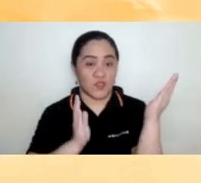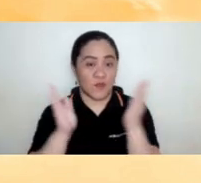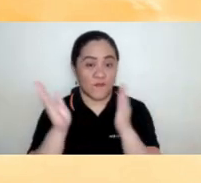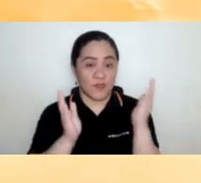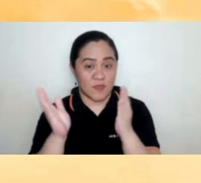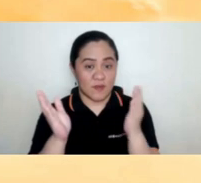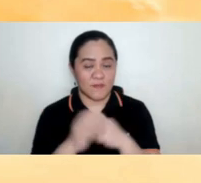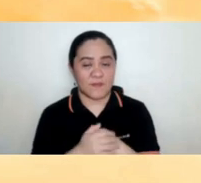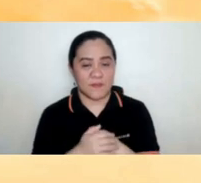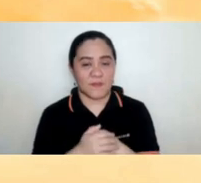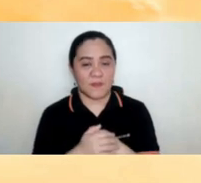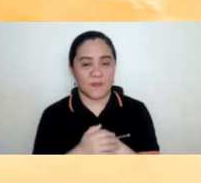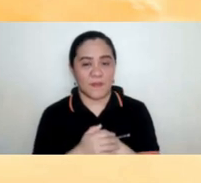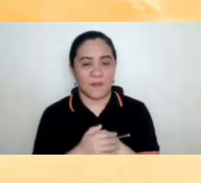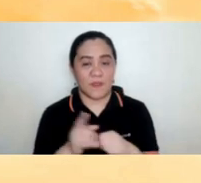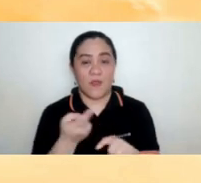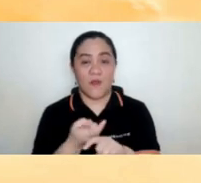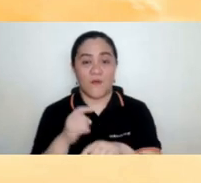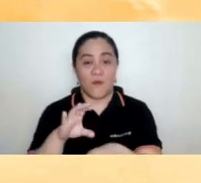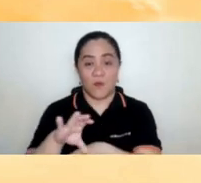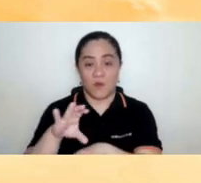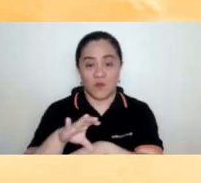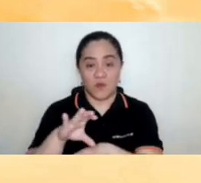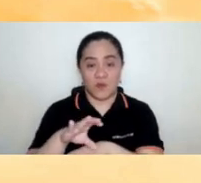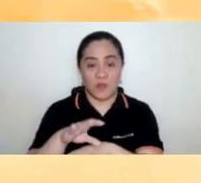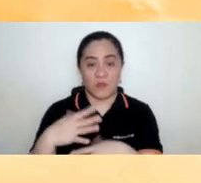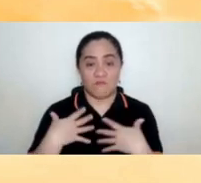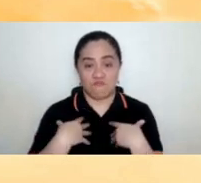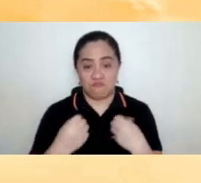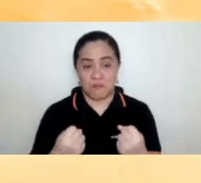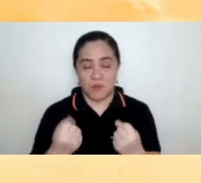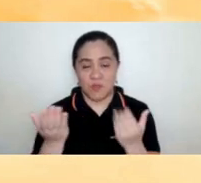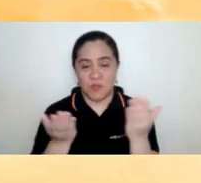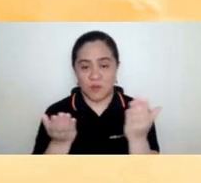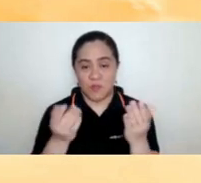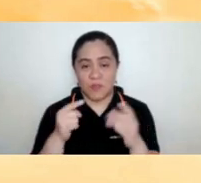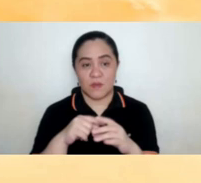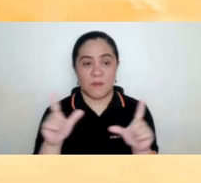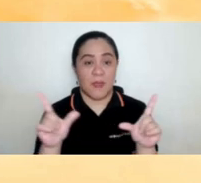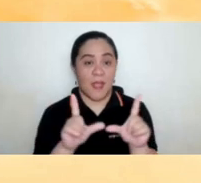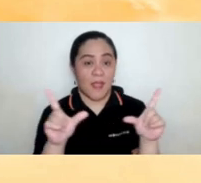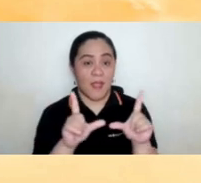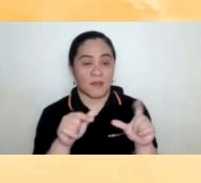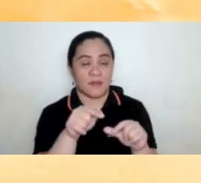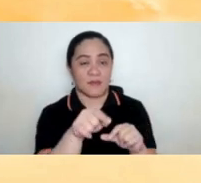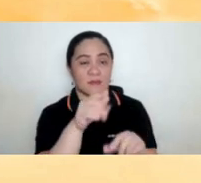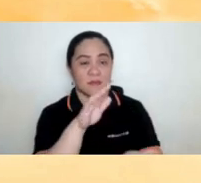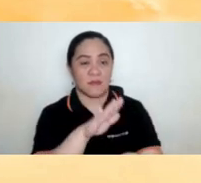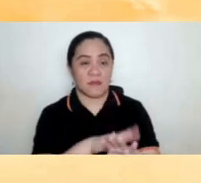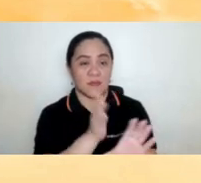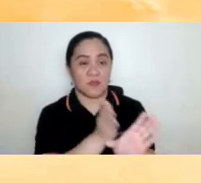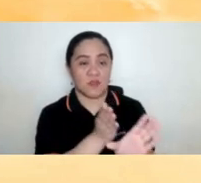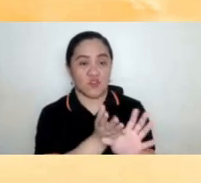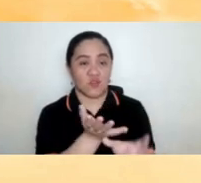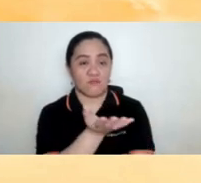supervisor at We Thrive Consultancy and Wellbeing Services, Inc. She's a licensed psychologist specializing in